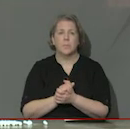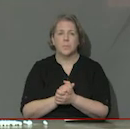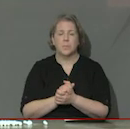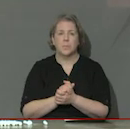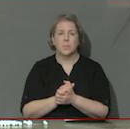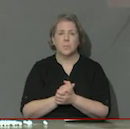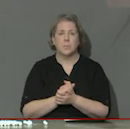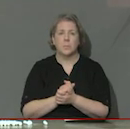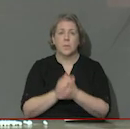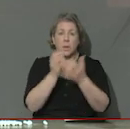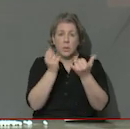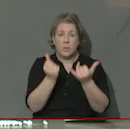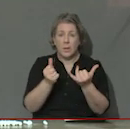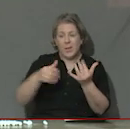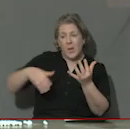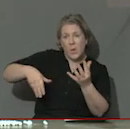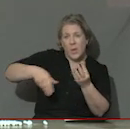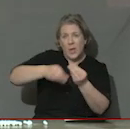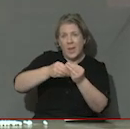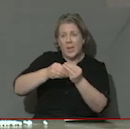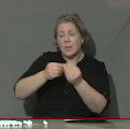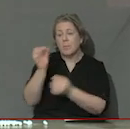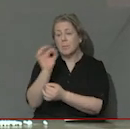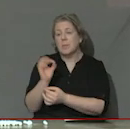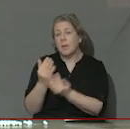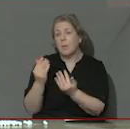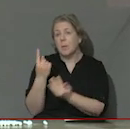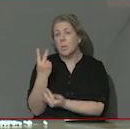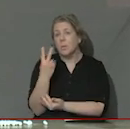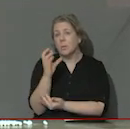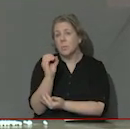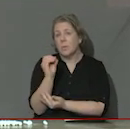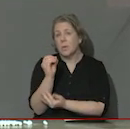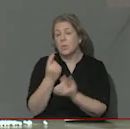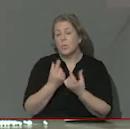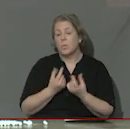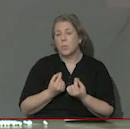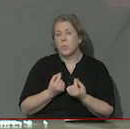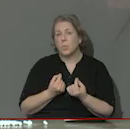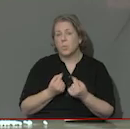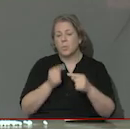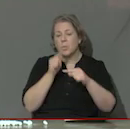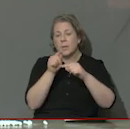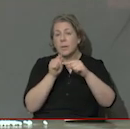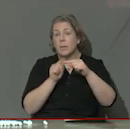And now the markup is 120%, so we divide by